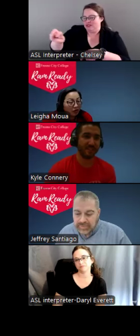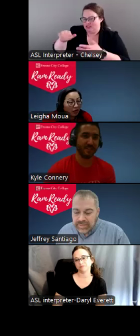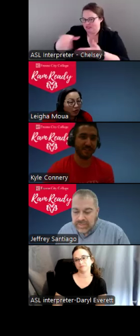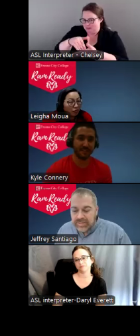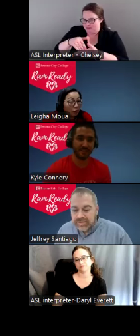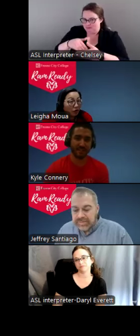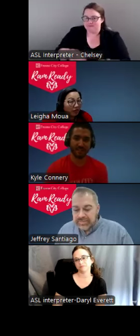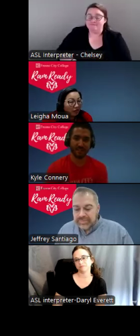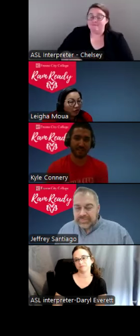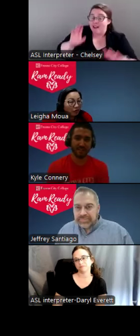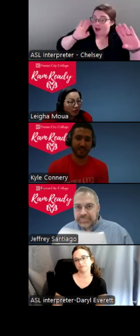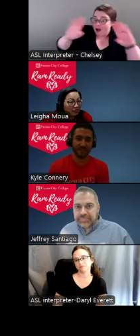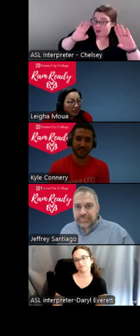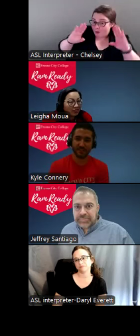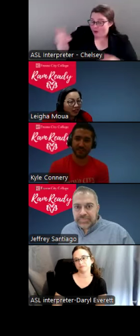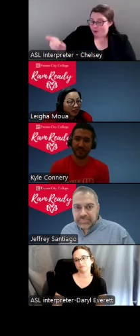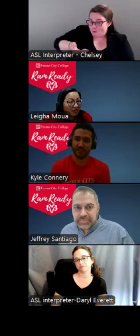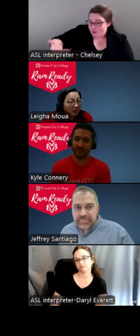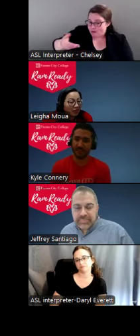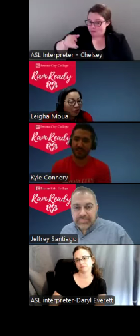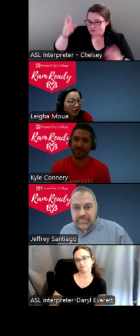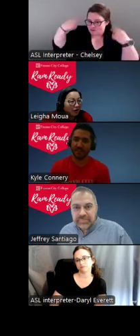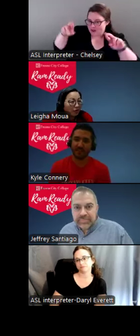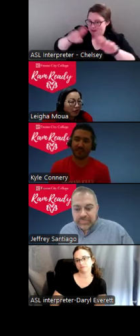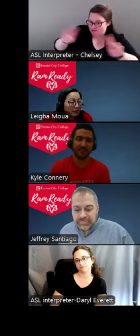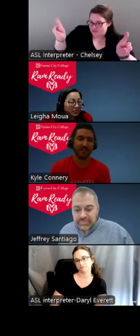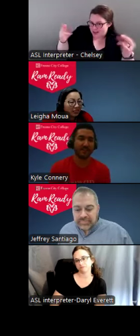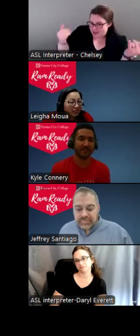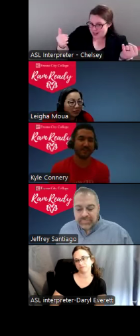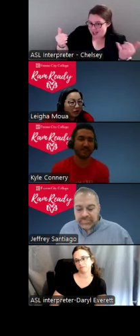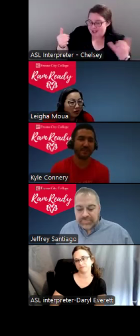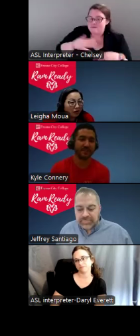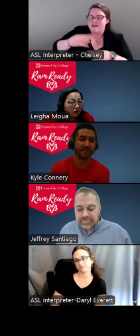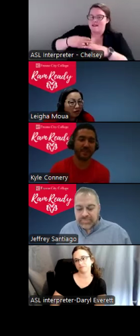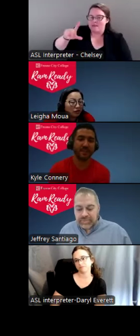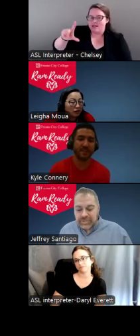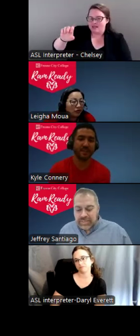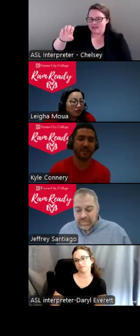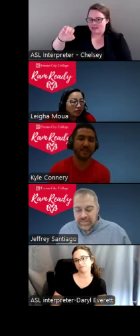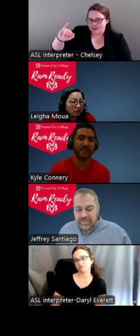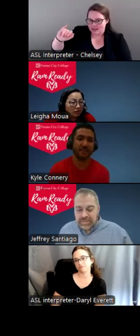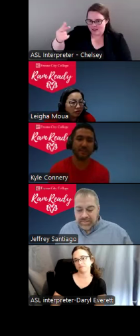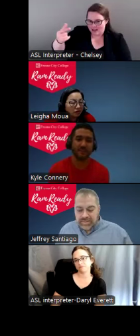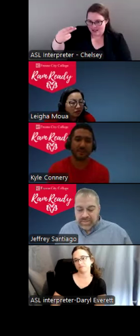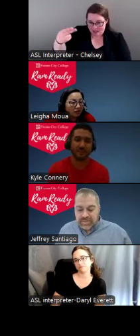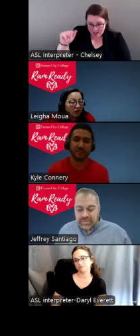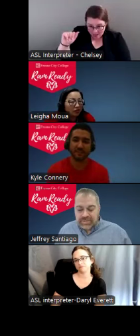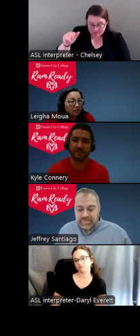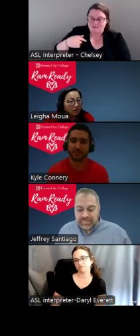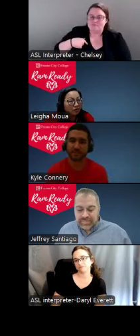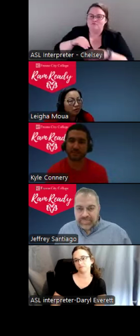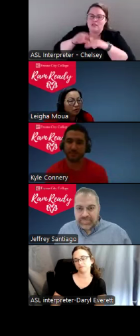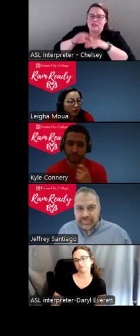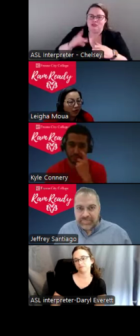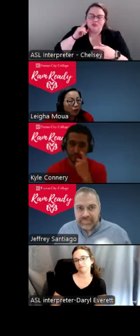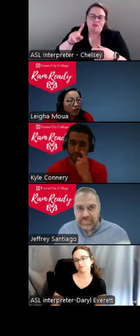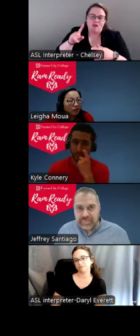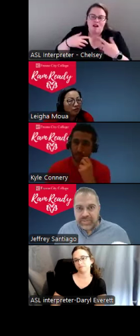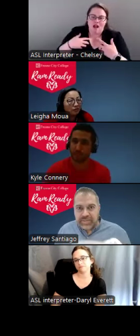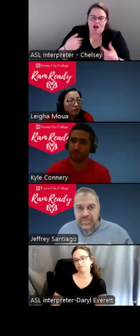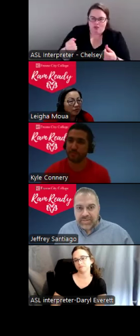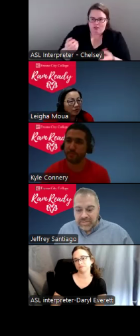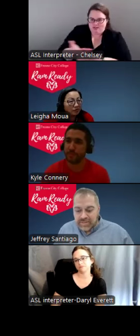to Ramwadi today. My name is Leanne. I'm also one of the counselors on the Health and STEM